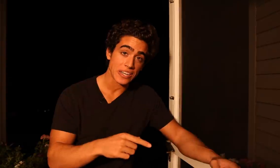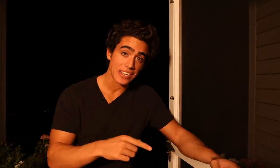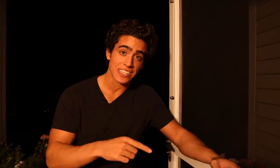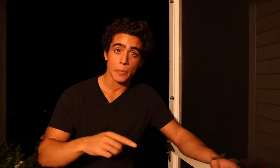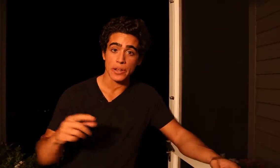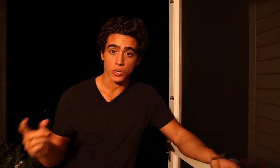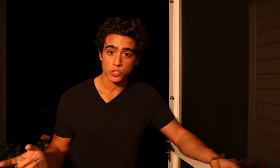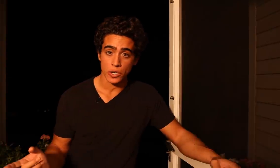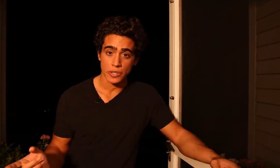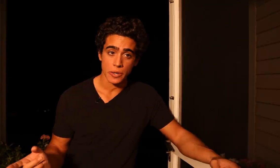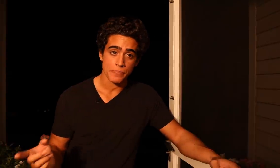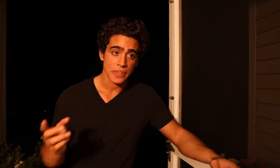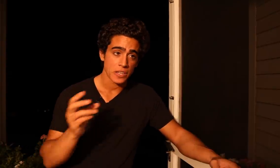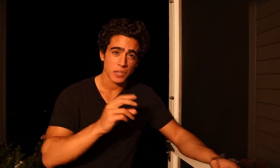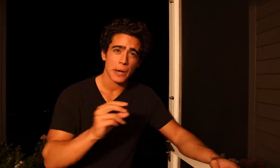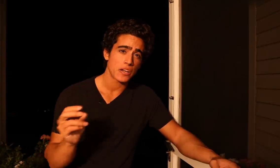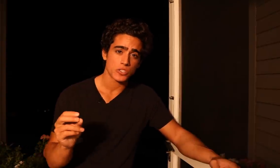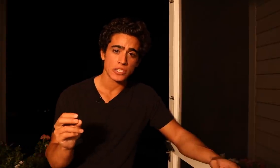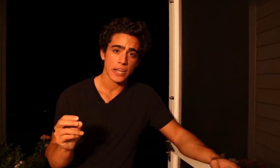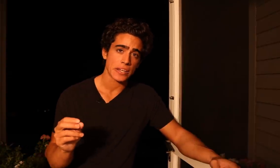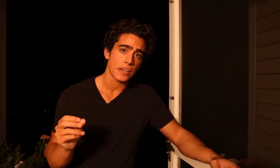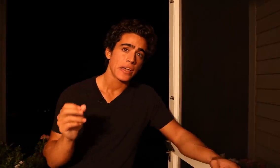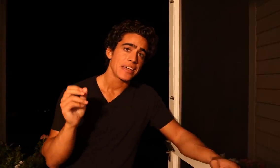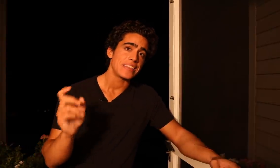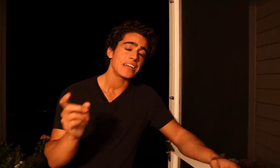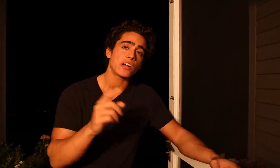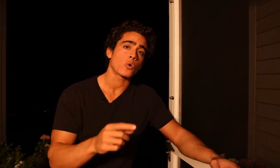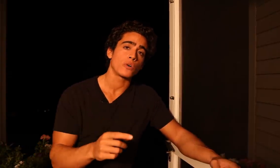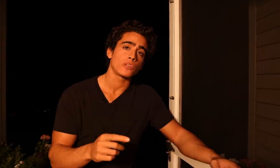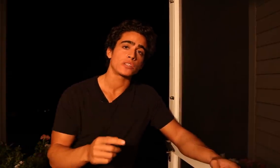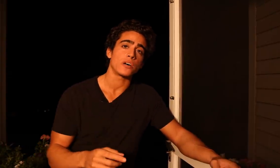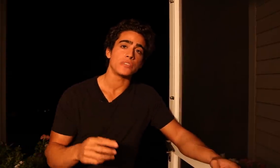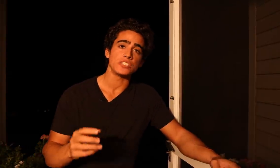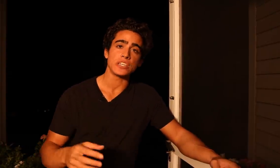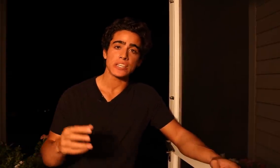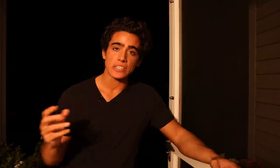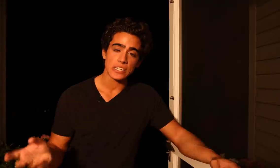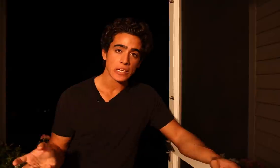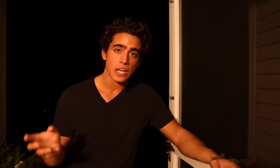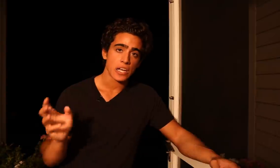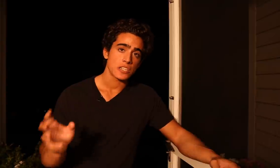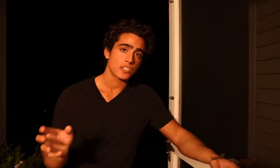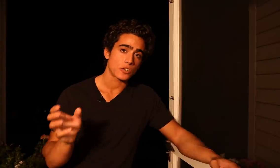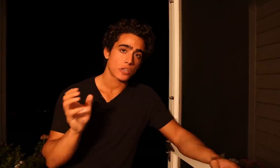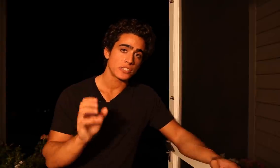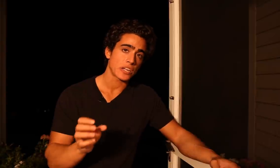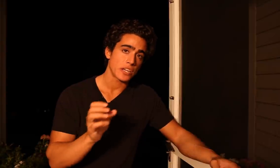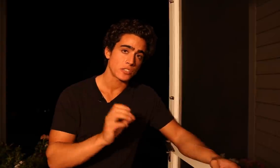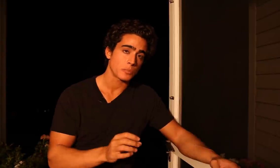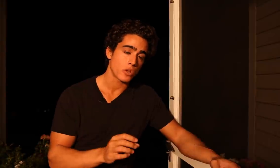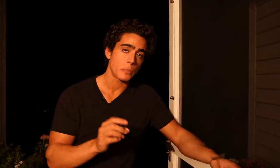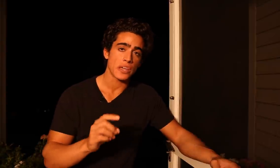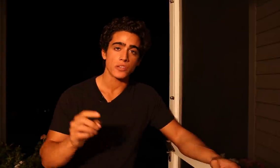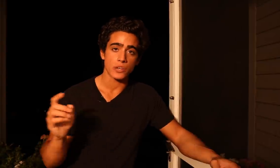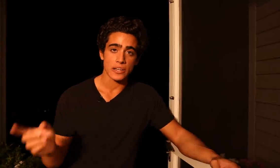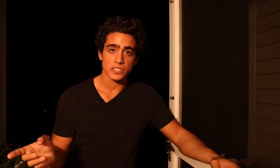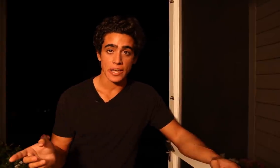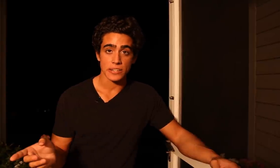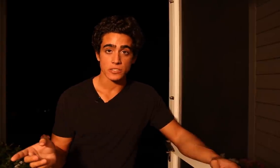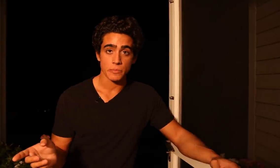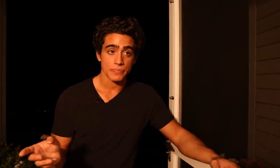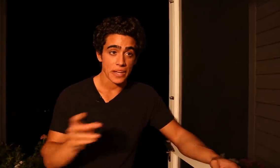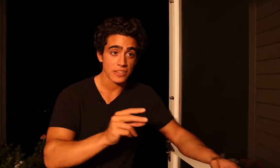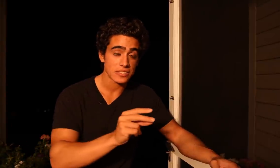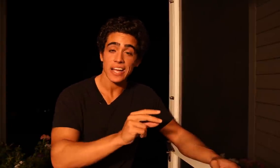high school credit exam in Australia. To my understanding, their equivalent of the GED, General Education Diploma in the